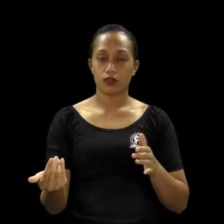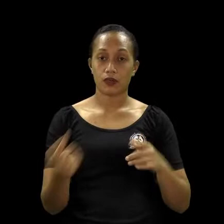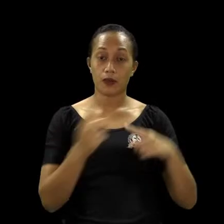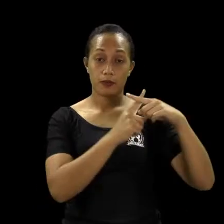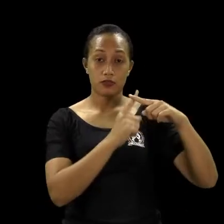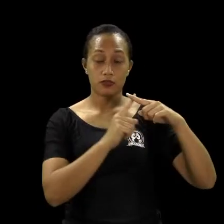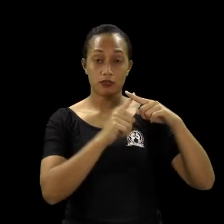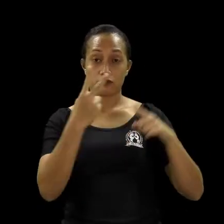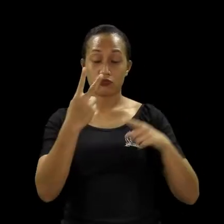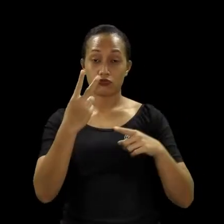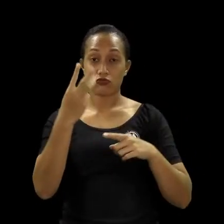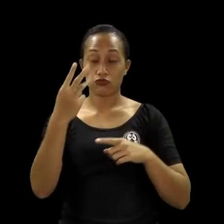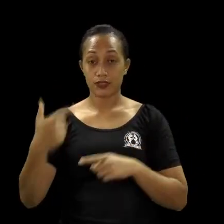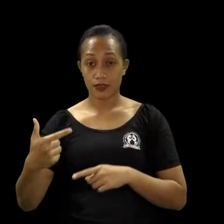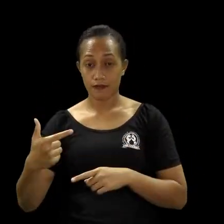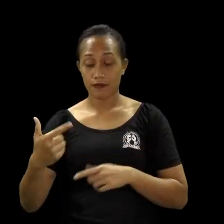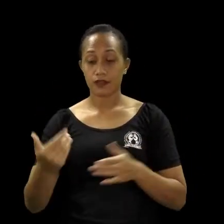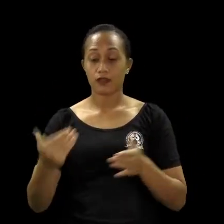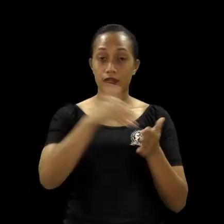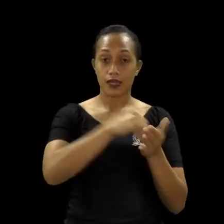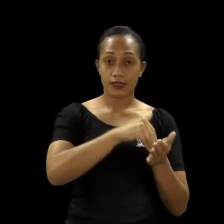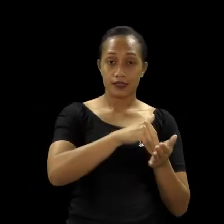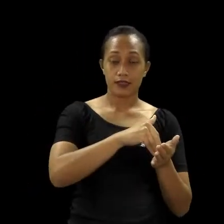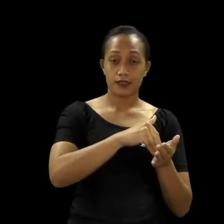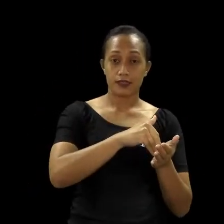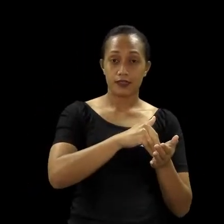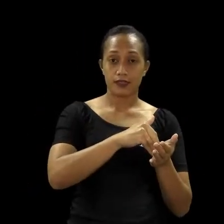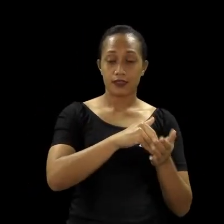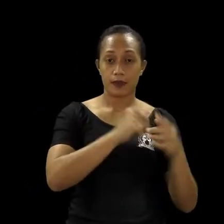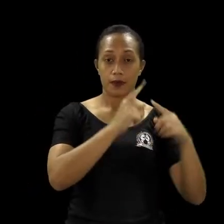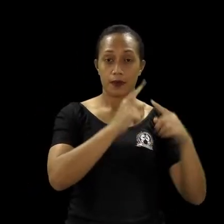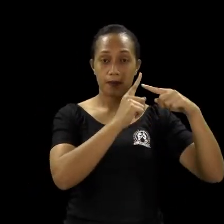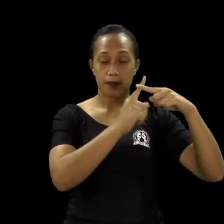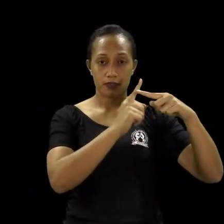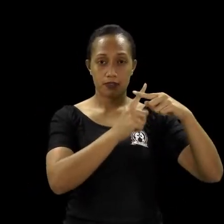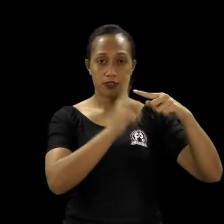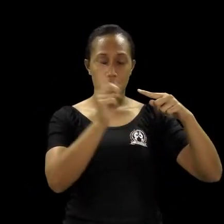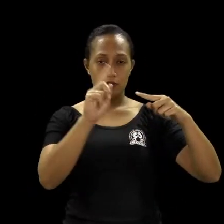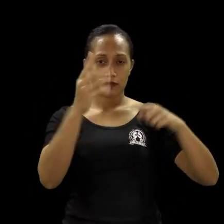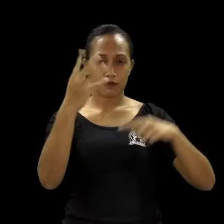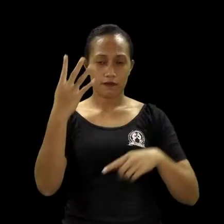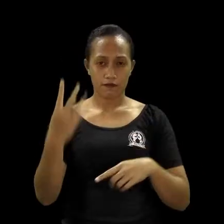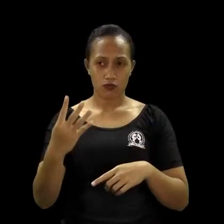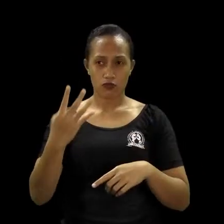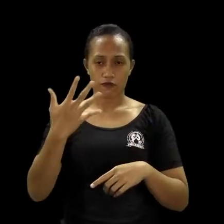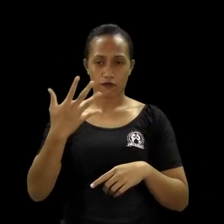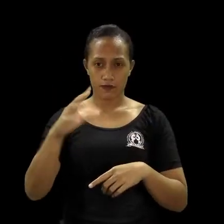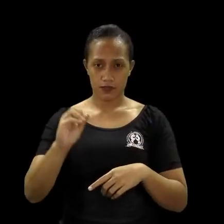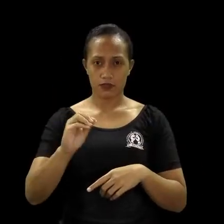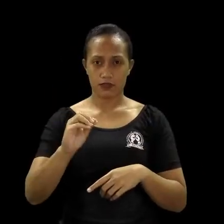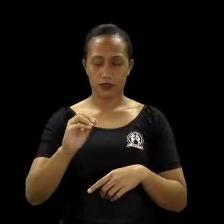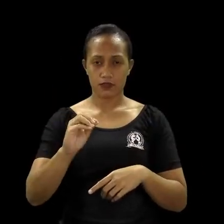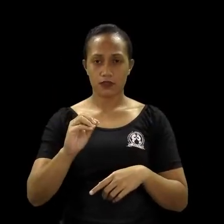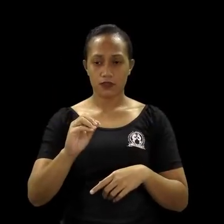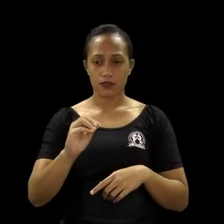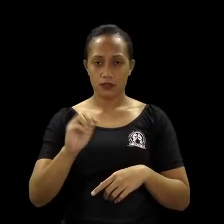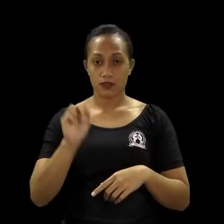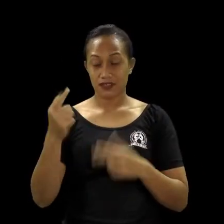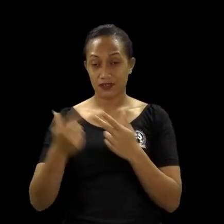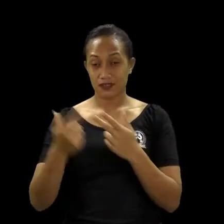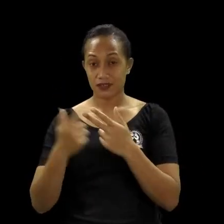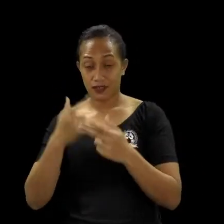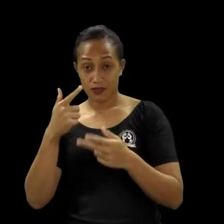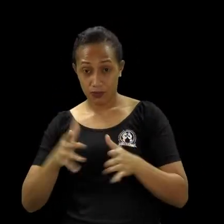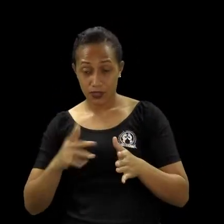positive 237, and we're adding it to a positive 450. Or actually, maybe another easier way to